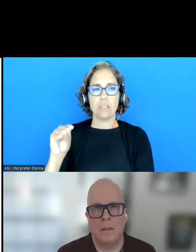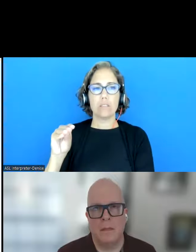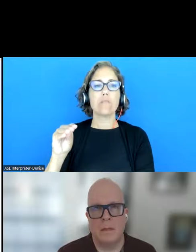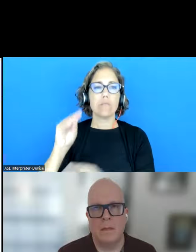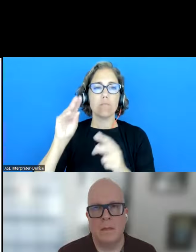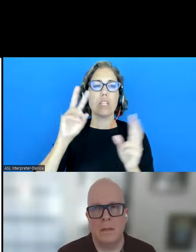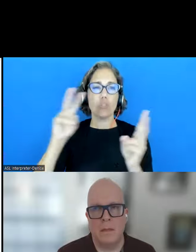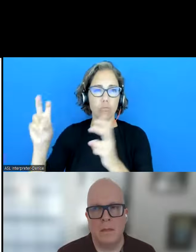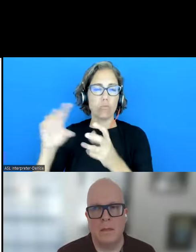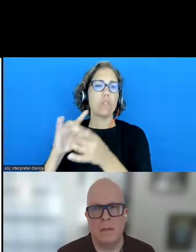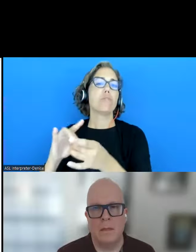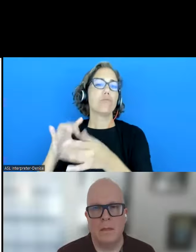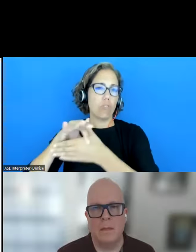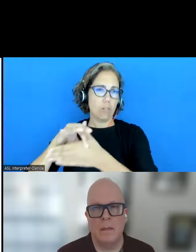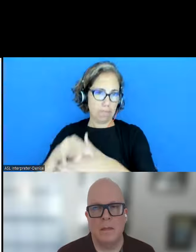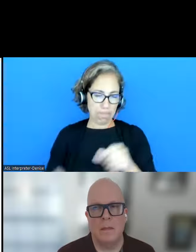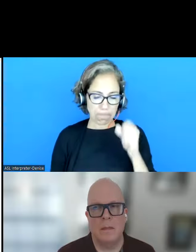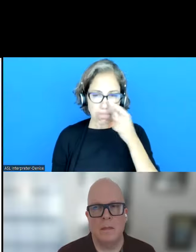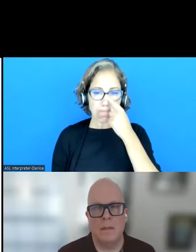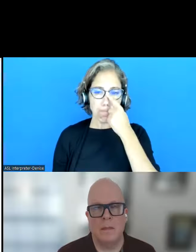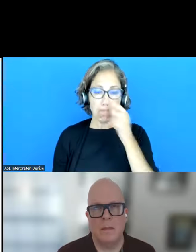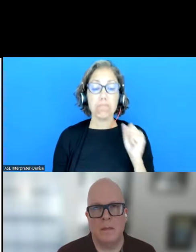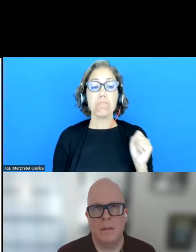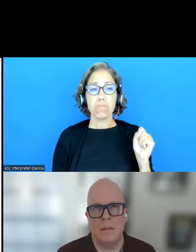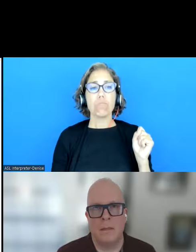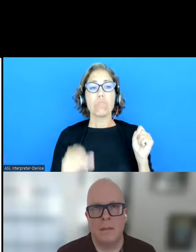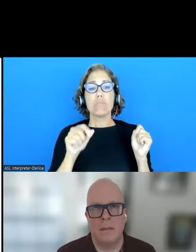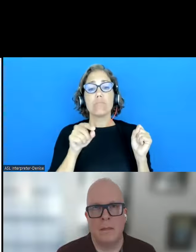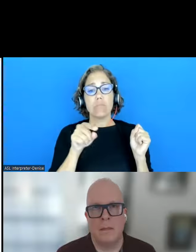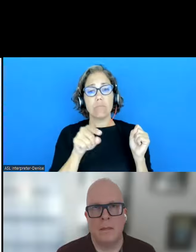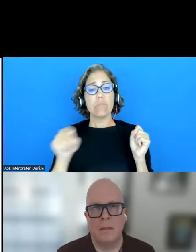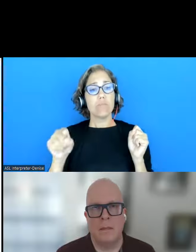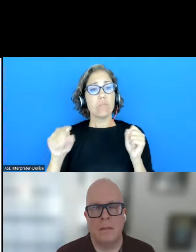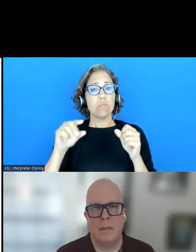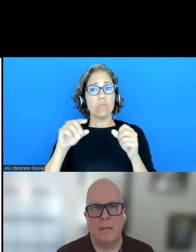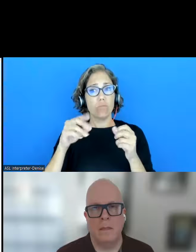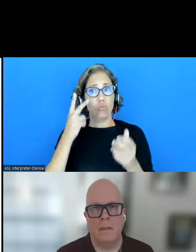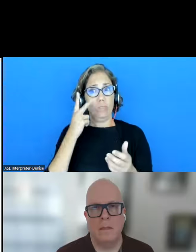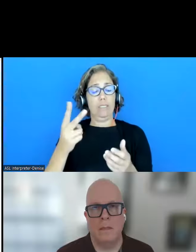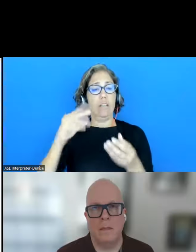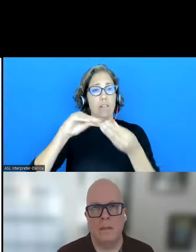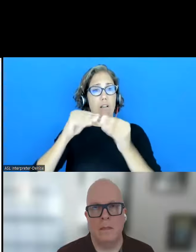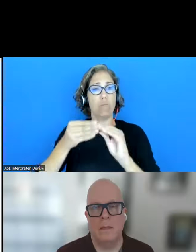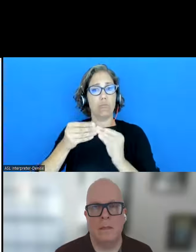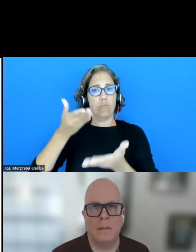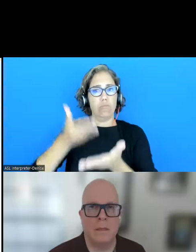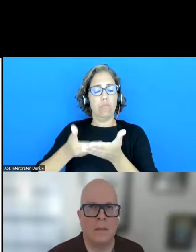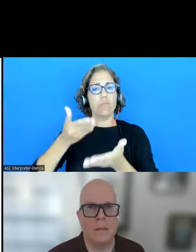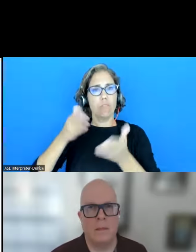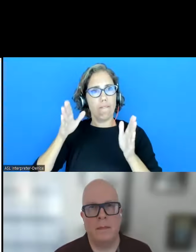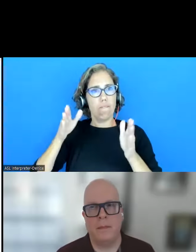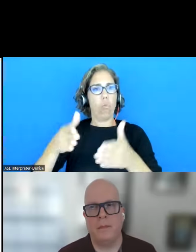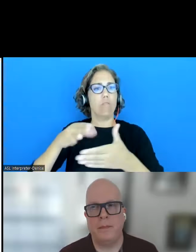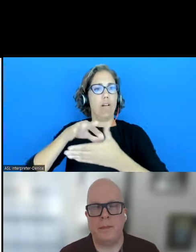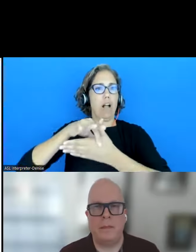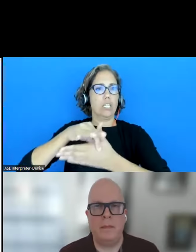So again, numbers are supporting this focus on